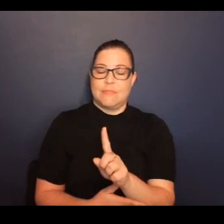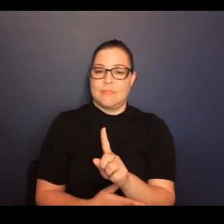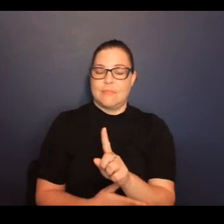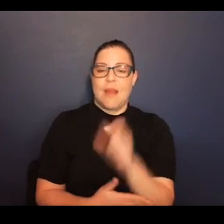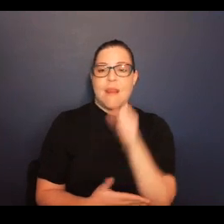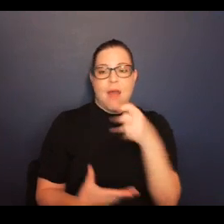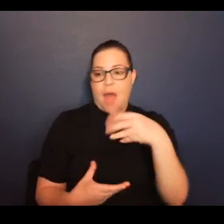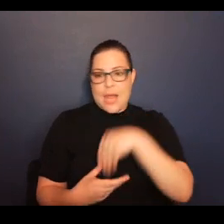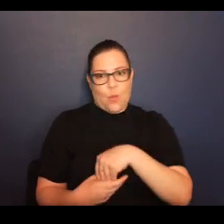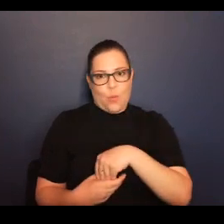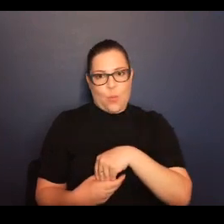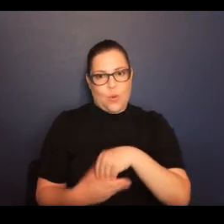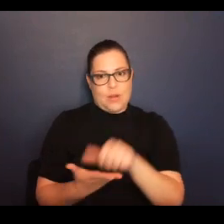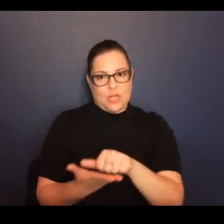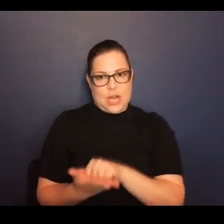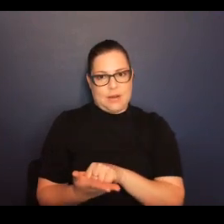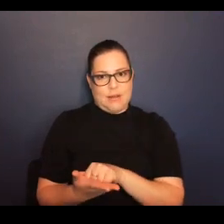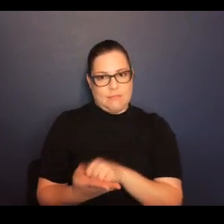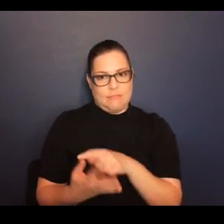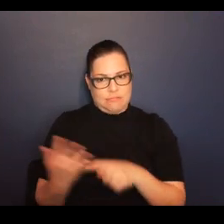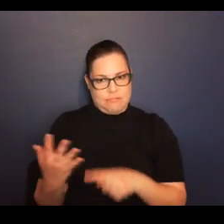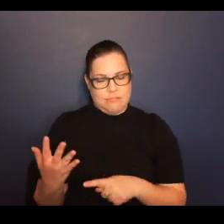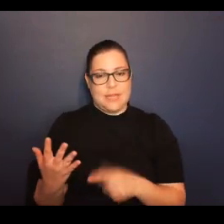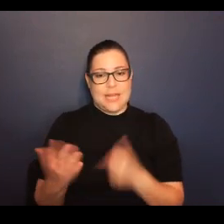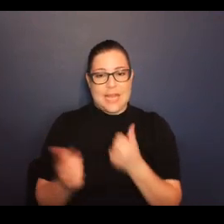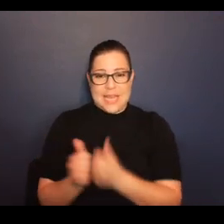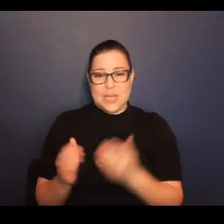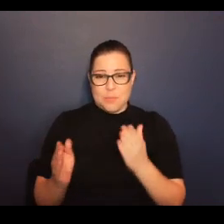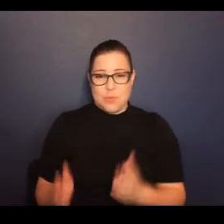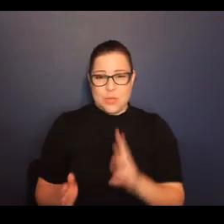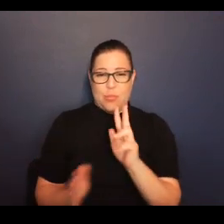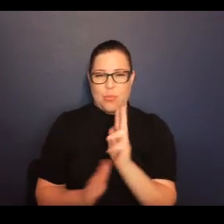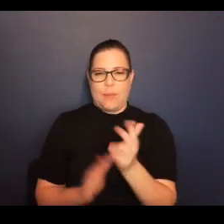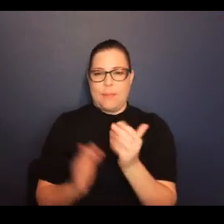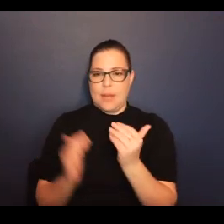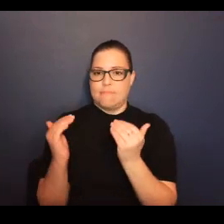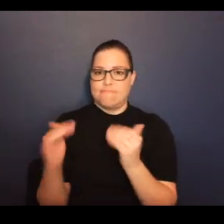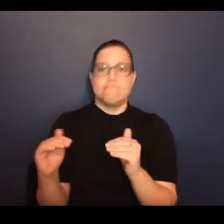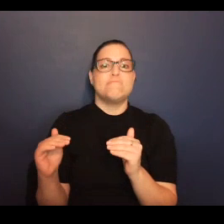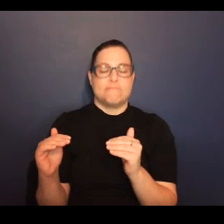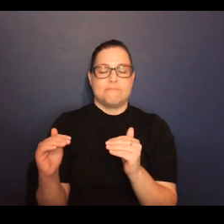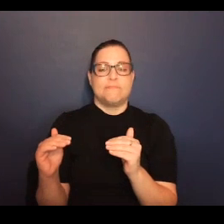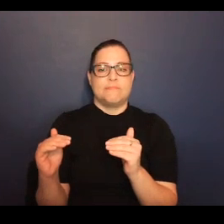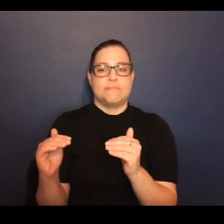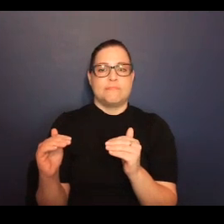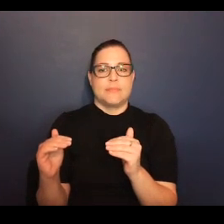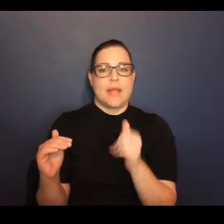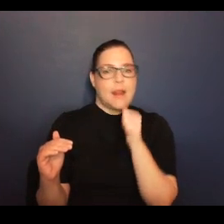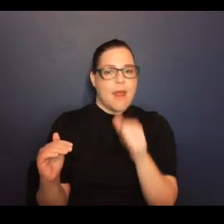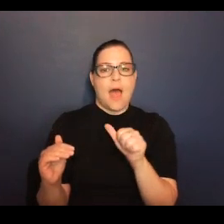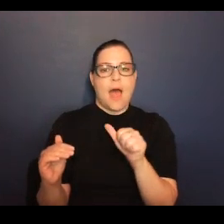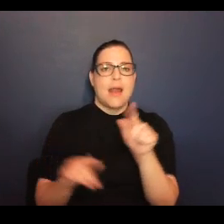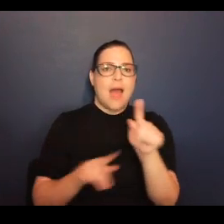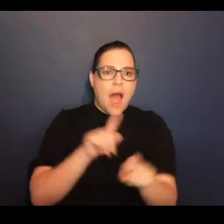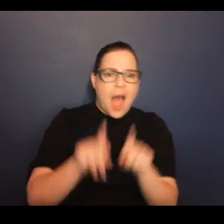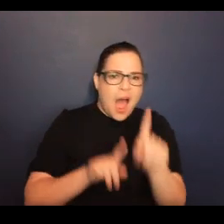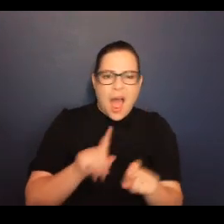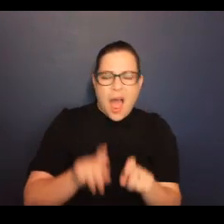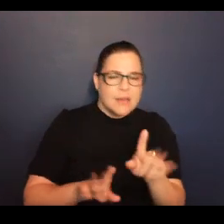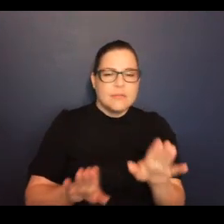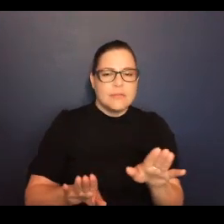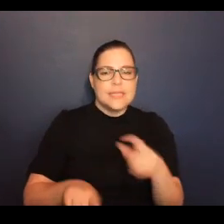the agenda. And as a reminder, each person gets 3 minutes, and that this is not a Q&A. It's a time to be heard,